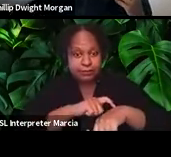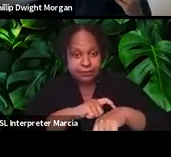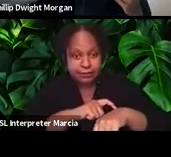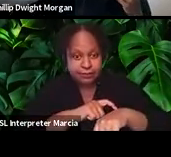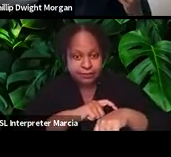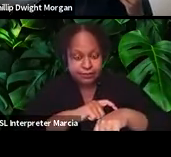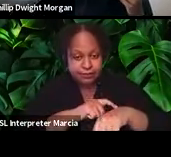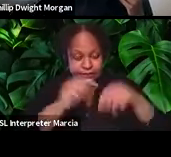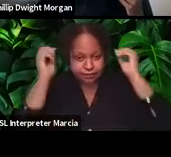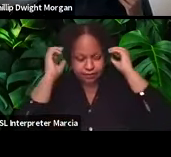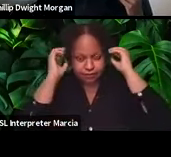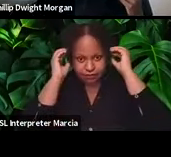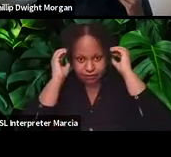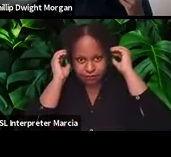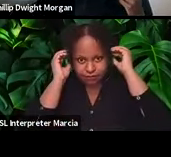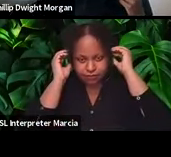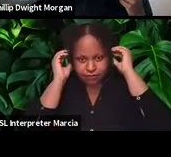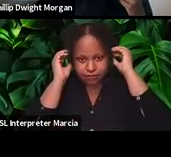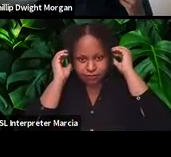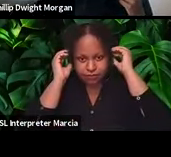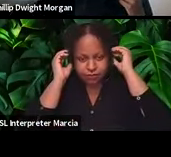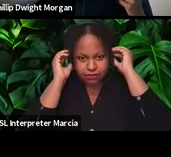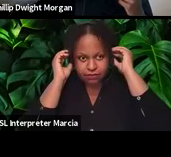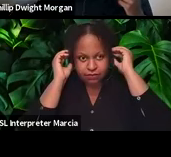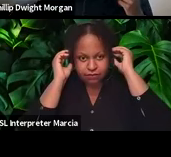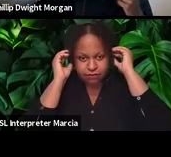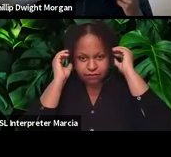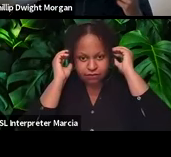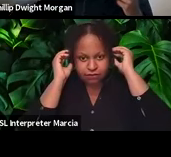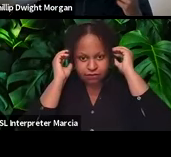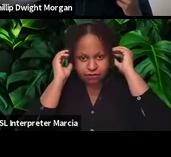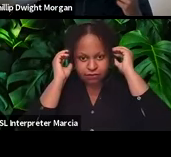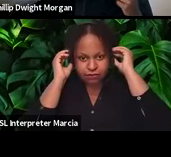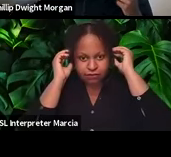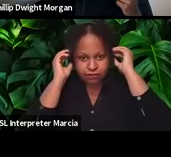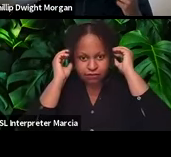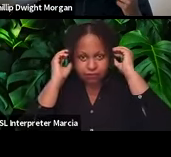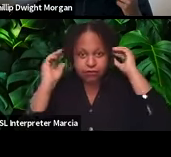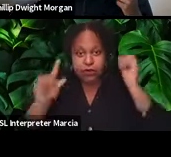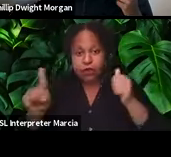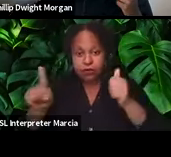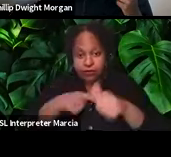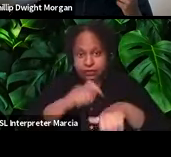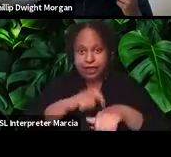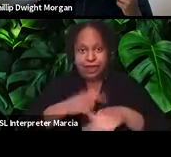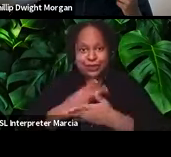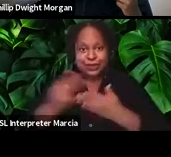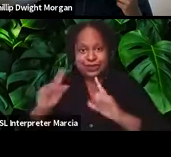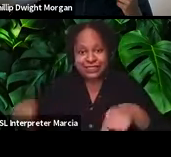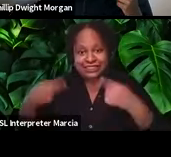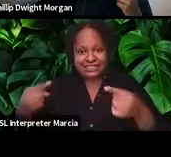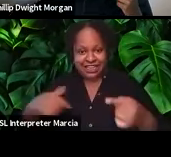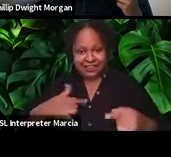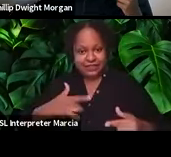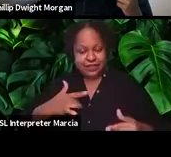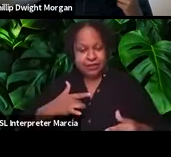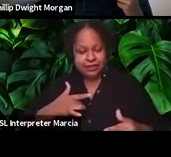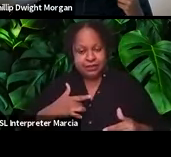the time. And for the first time, the last 2 weeks, I felt like I